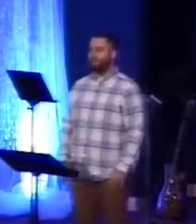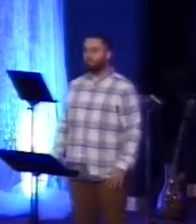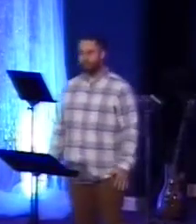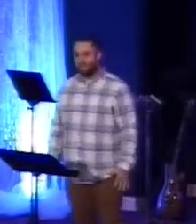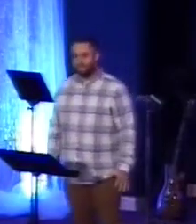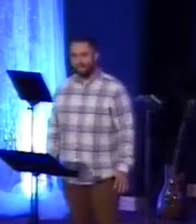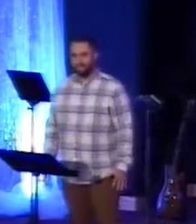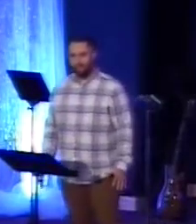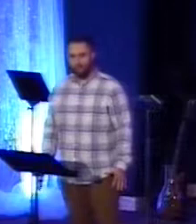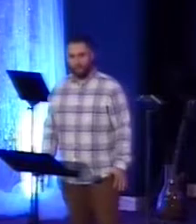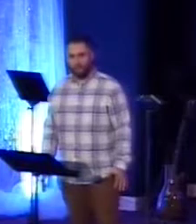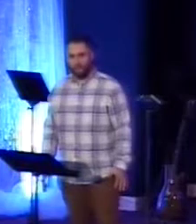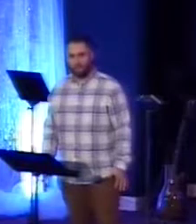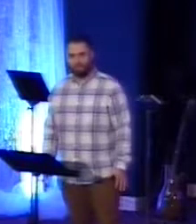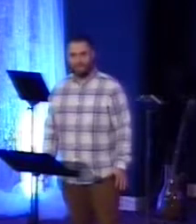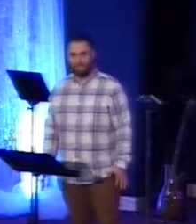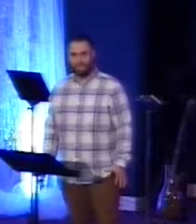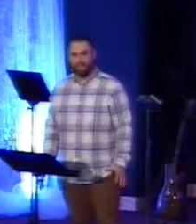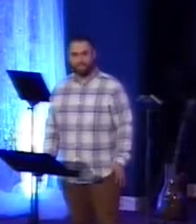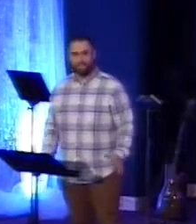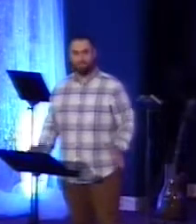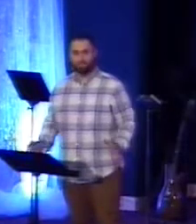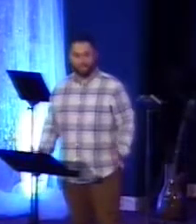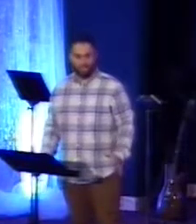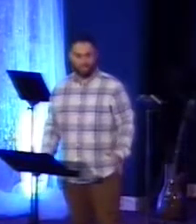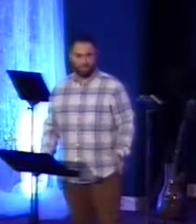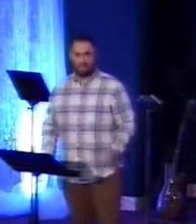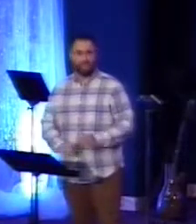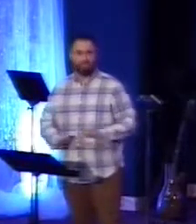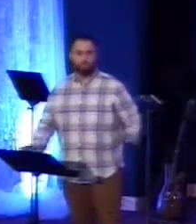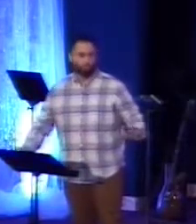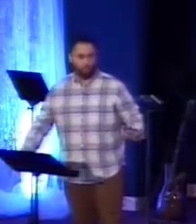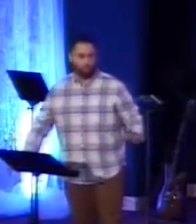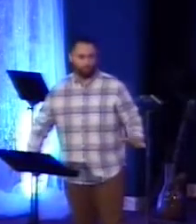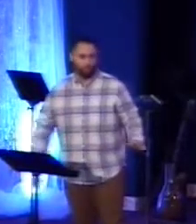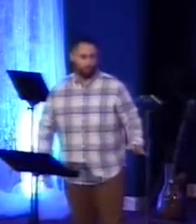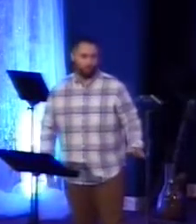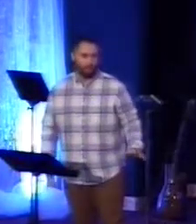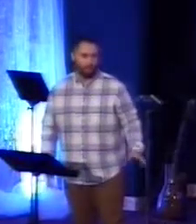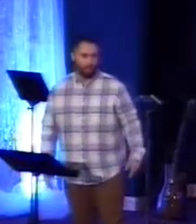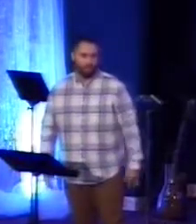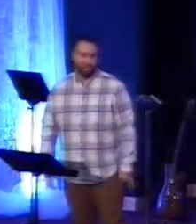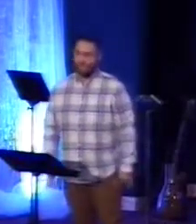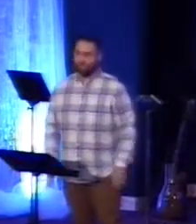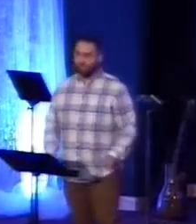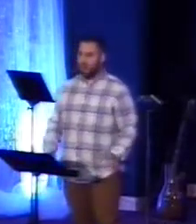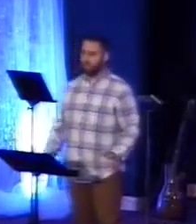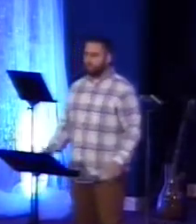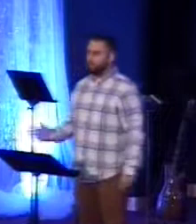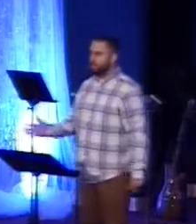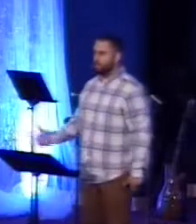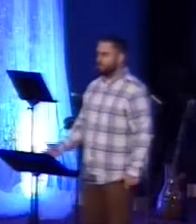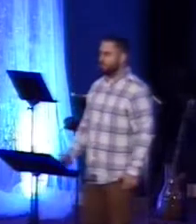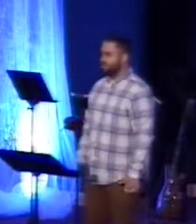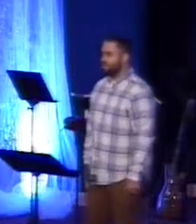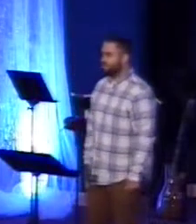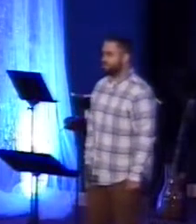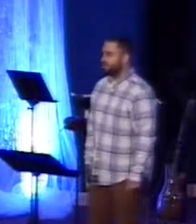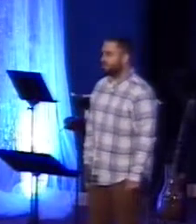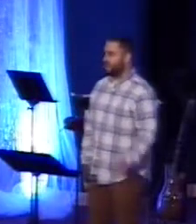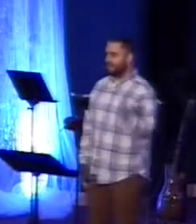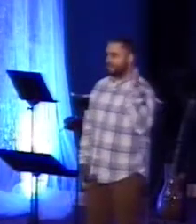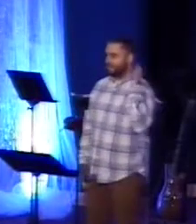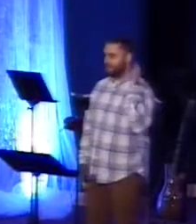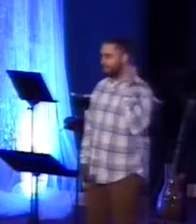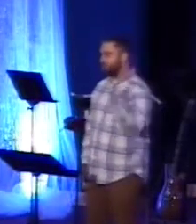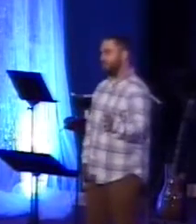is freezing cold. I am like, it is ridiculous. And I don't do well with cold water. I do not. I told you about this a few months ago,